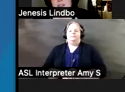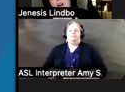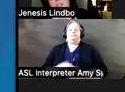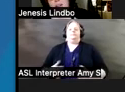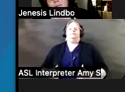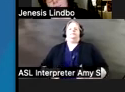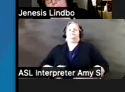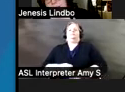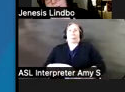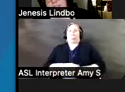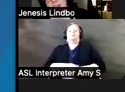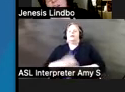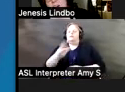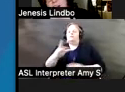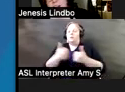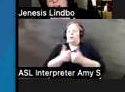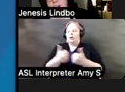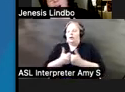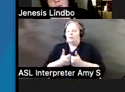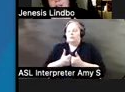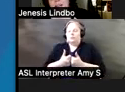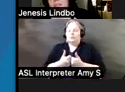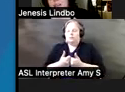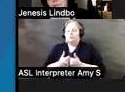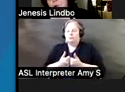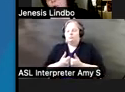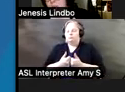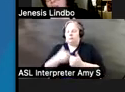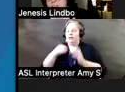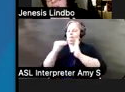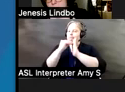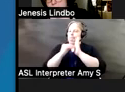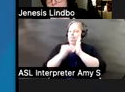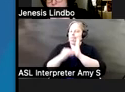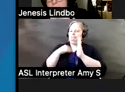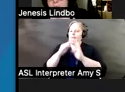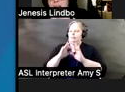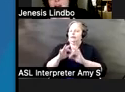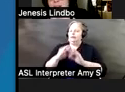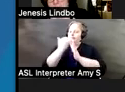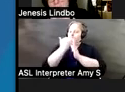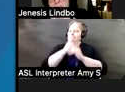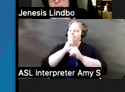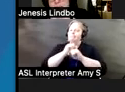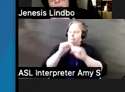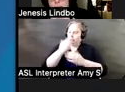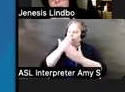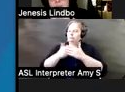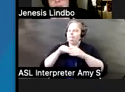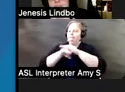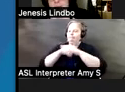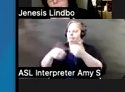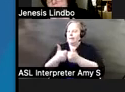And there are a few games that are on my list of noteworthy accessible games. A lot of these